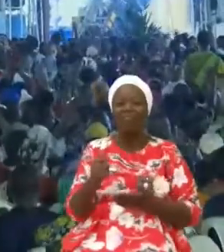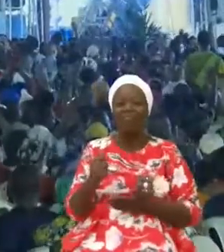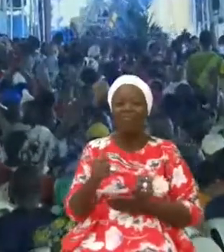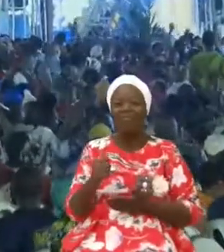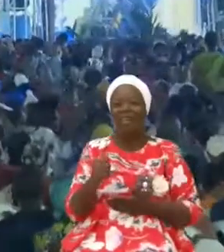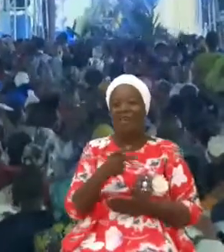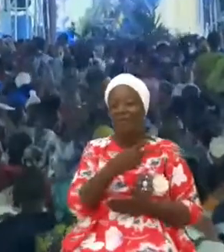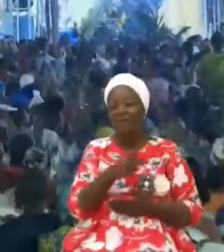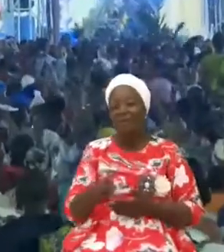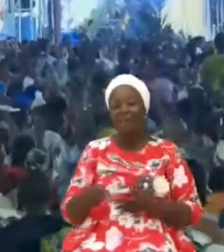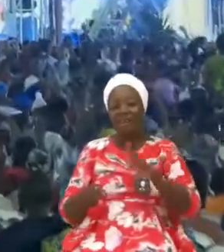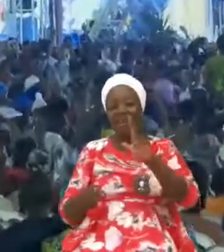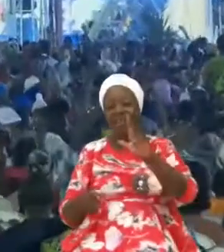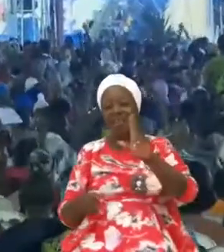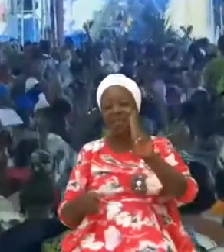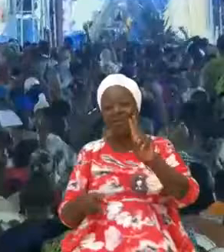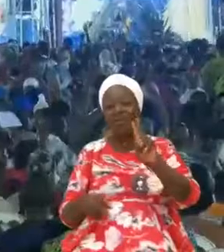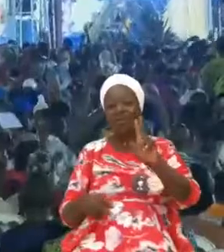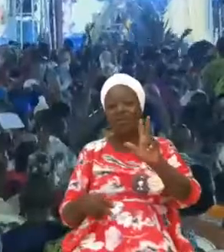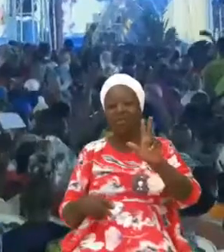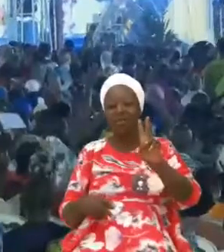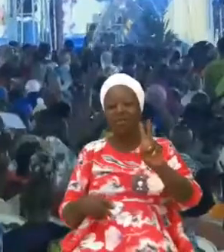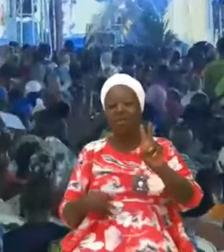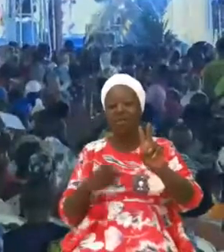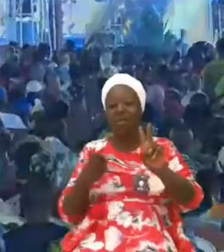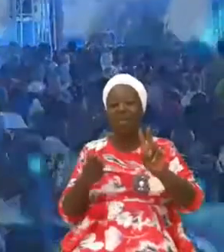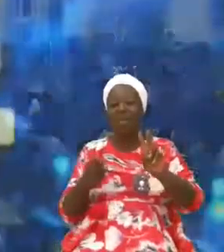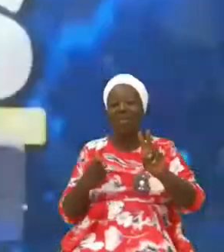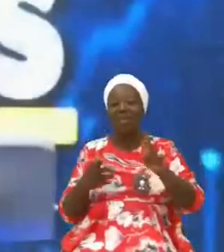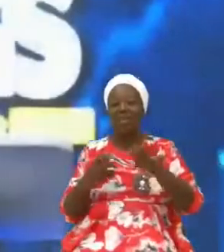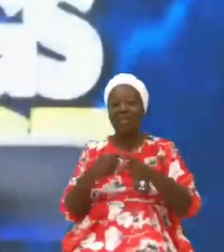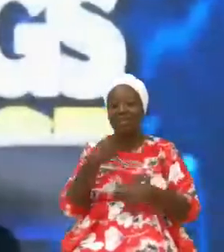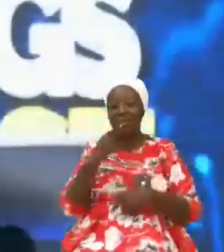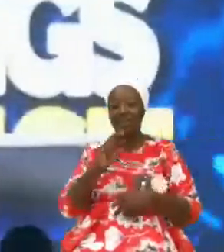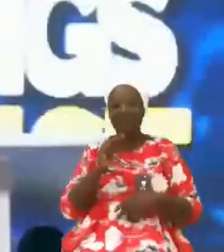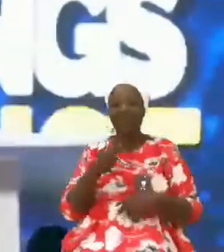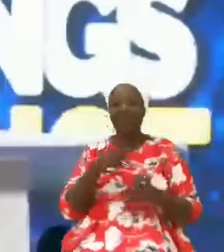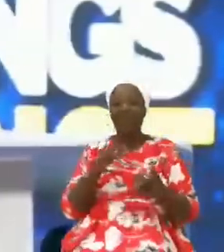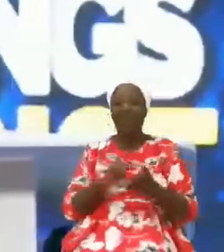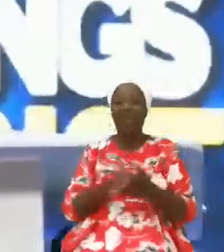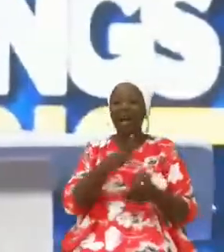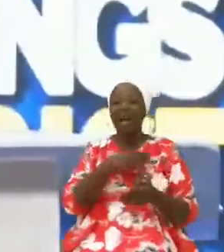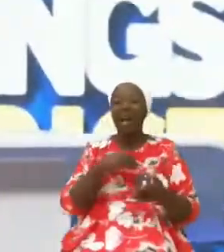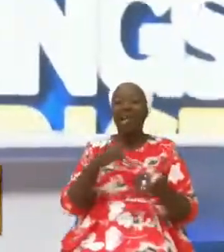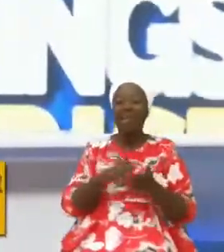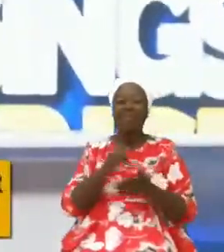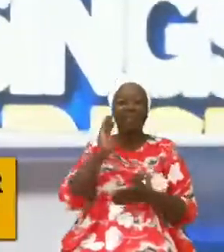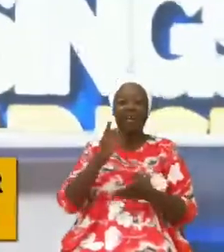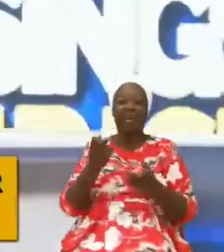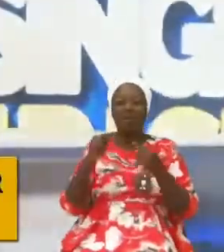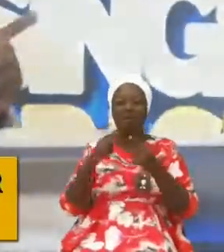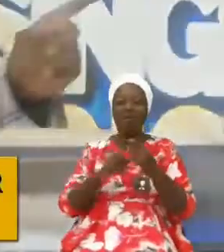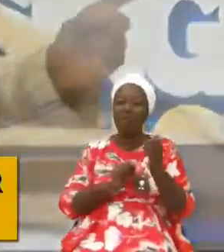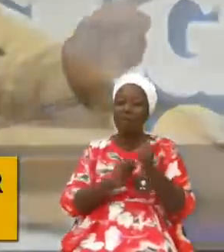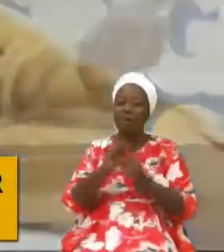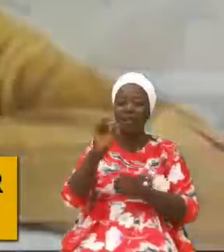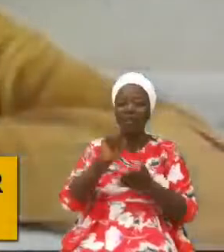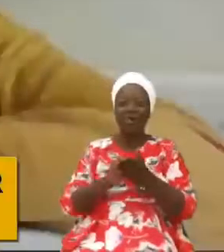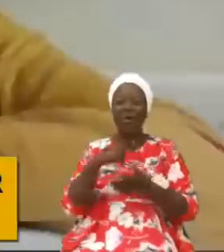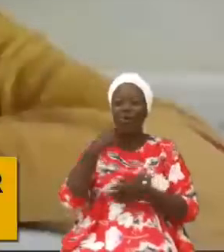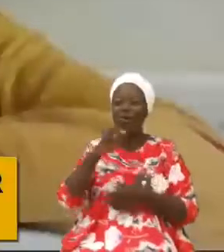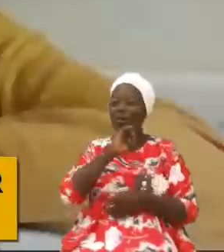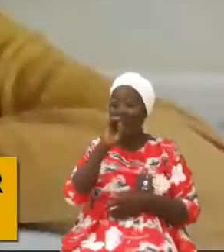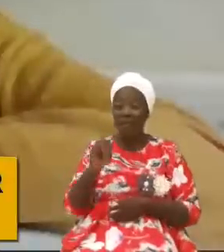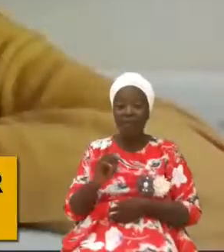Amen. Look at verse 32. Verse 32 there tells us, and it shall come